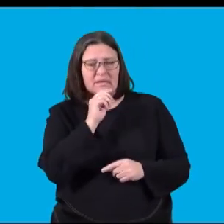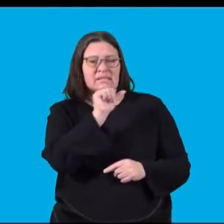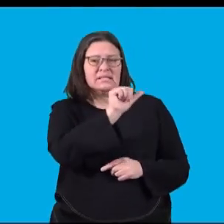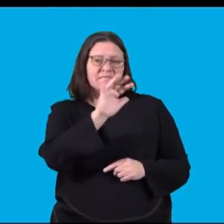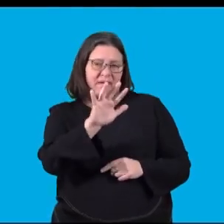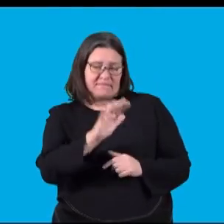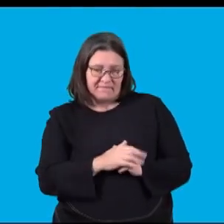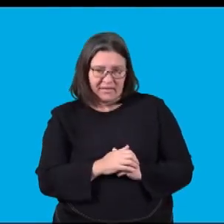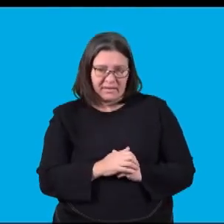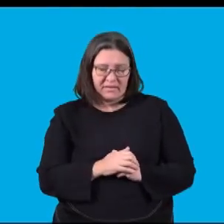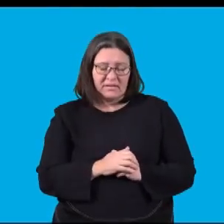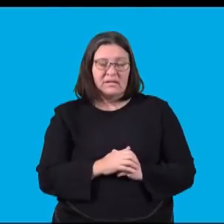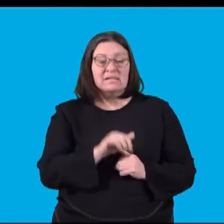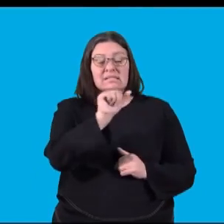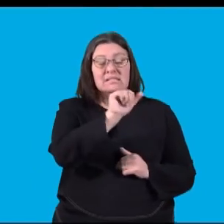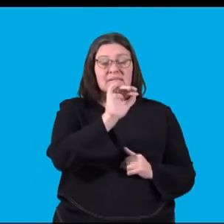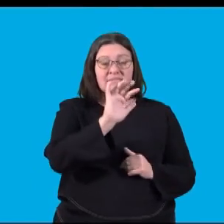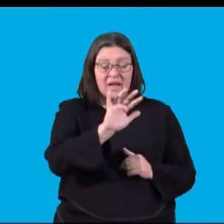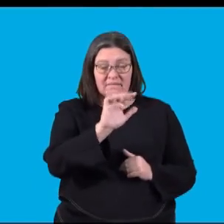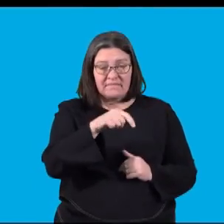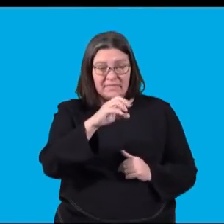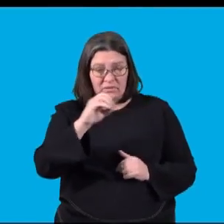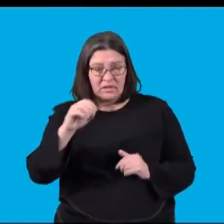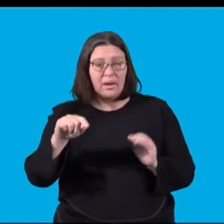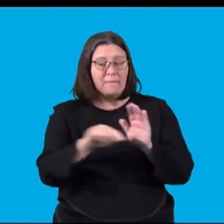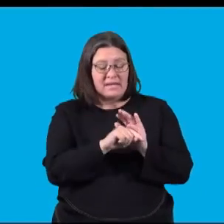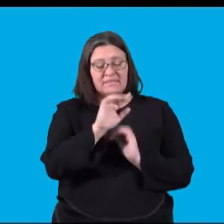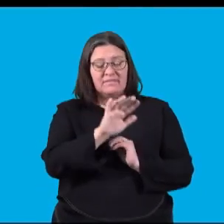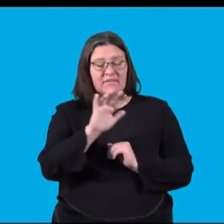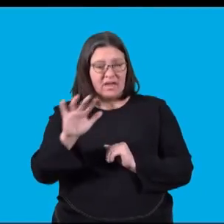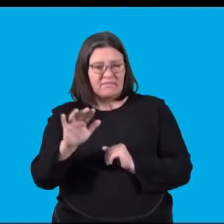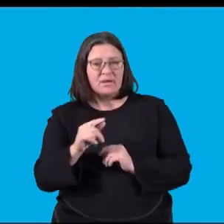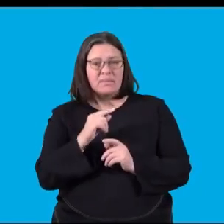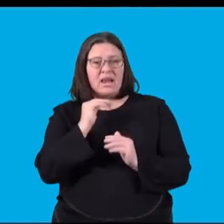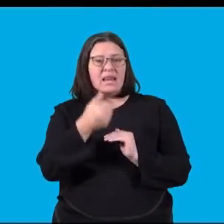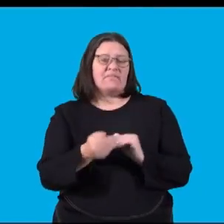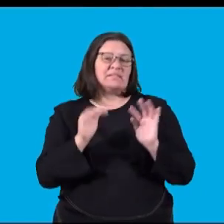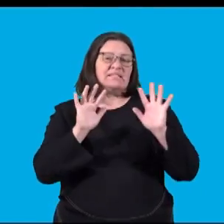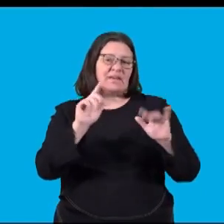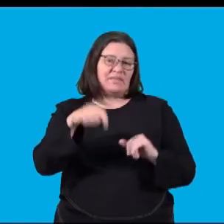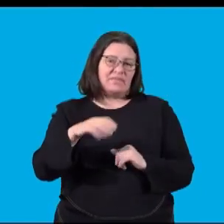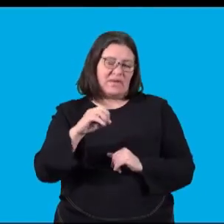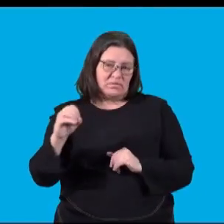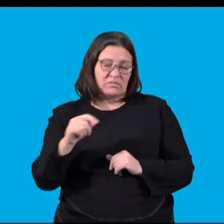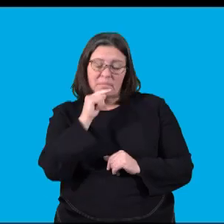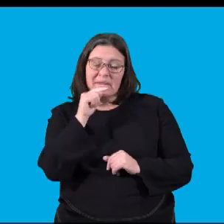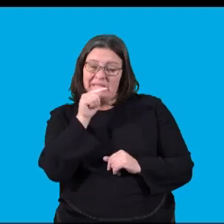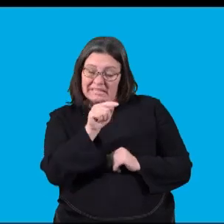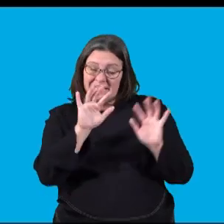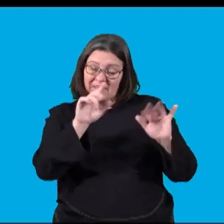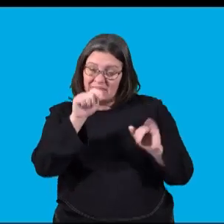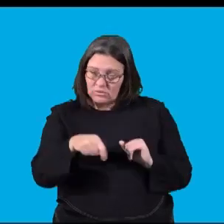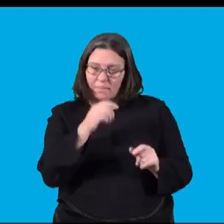Then here I'm going to have 65. 65 minus 55, then I end up with 10. So the 10,000 becomes